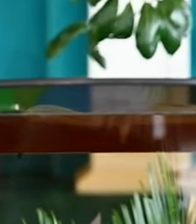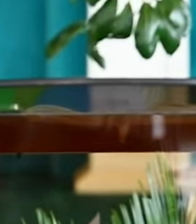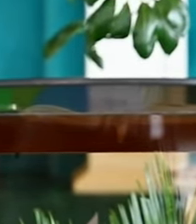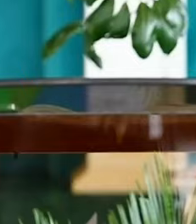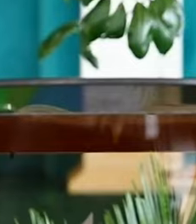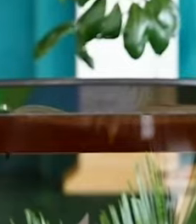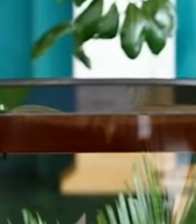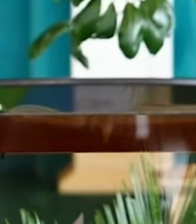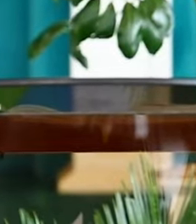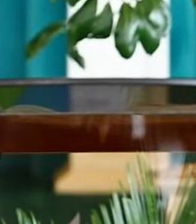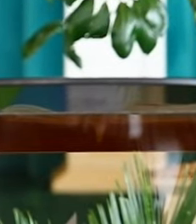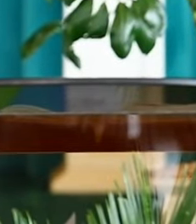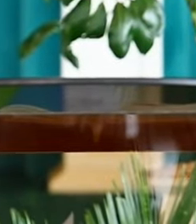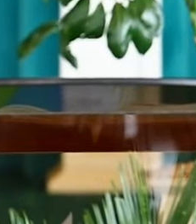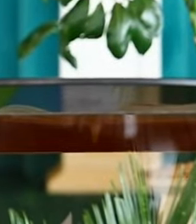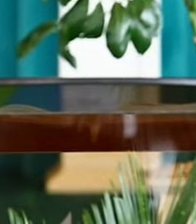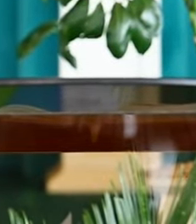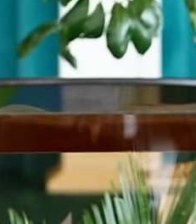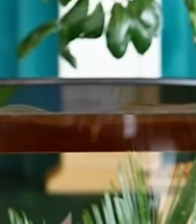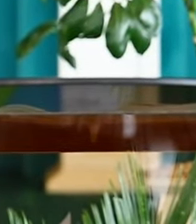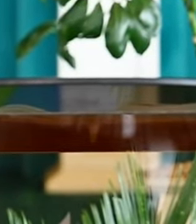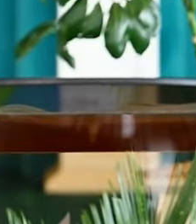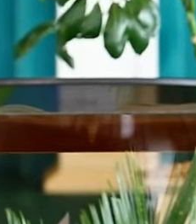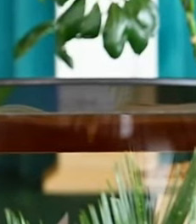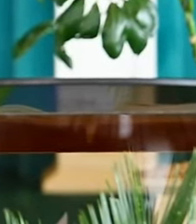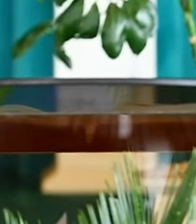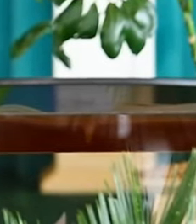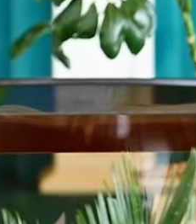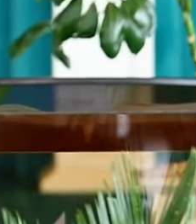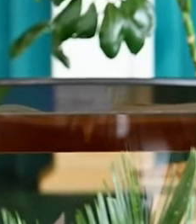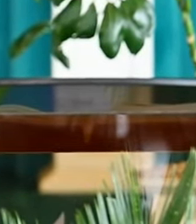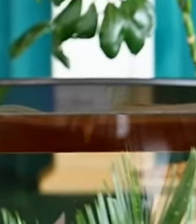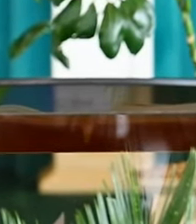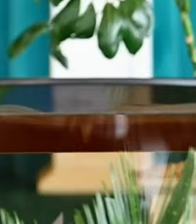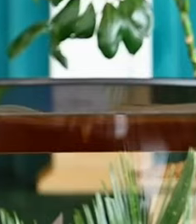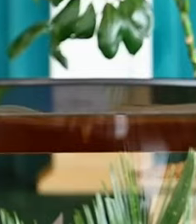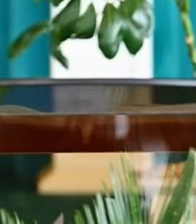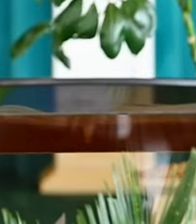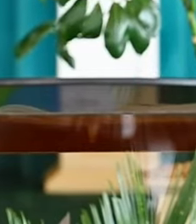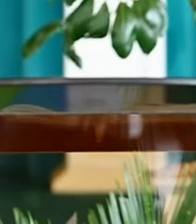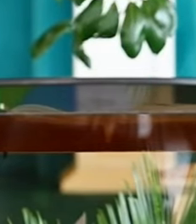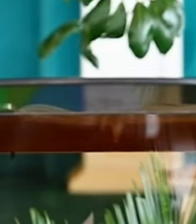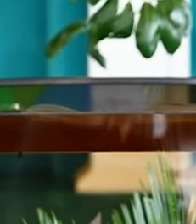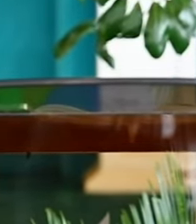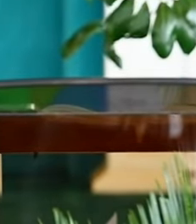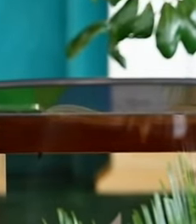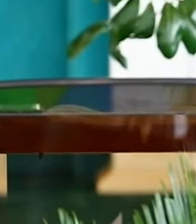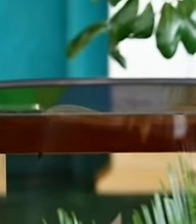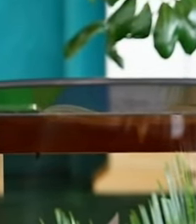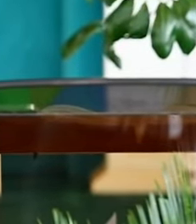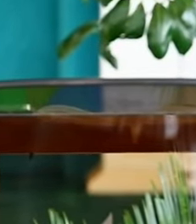await those who remain in the way that is not right. But again, he